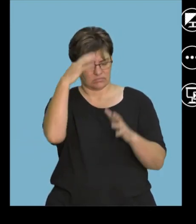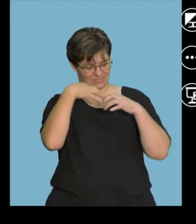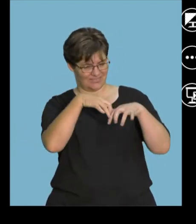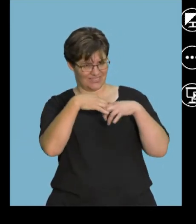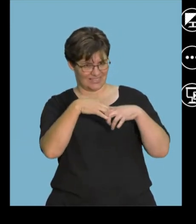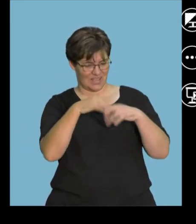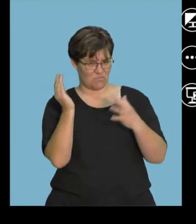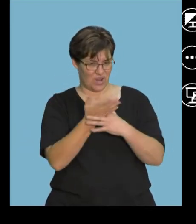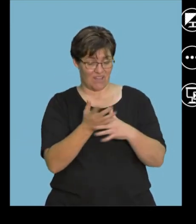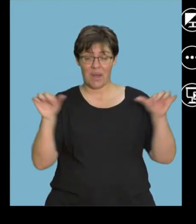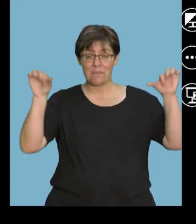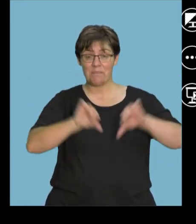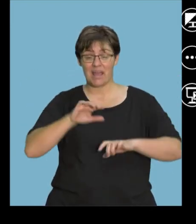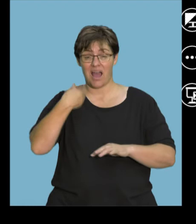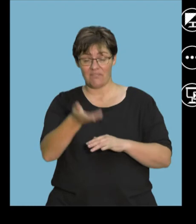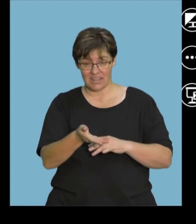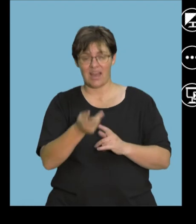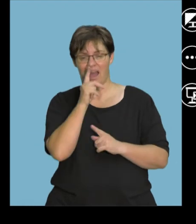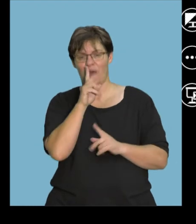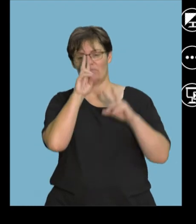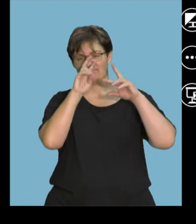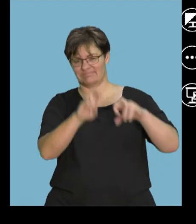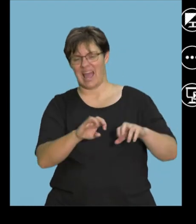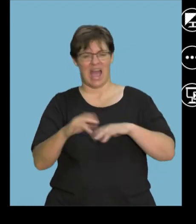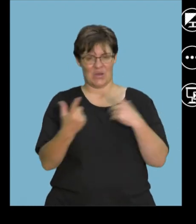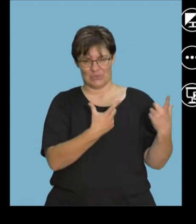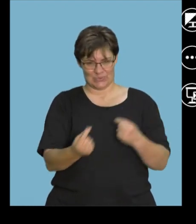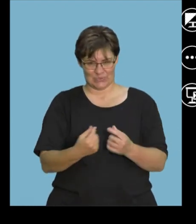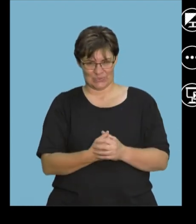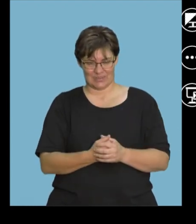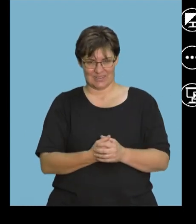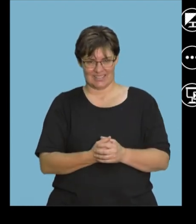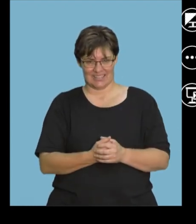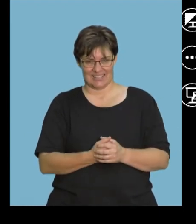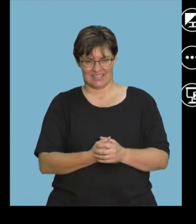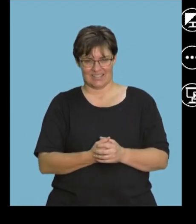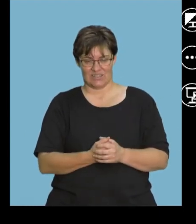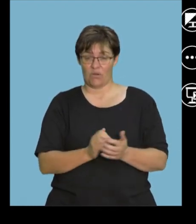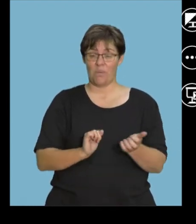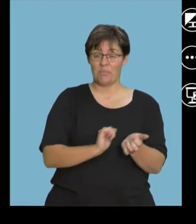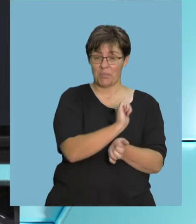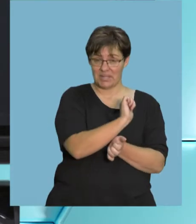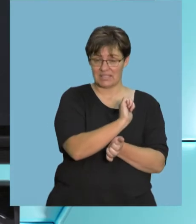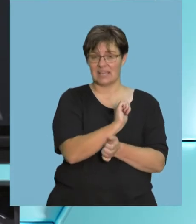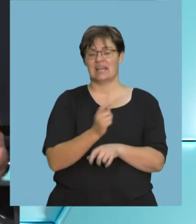I just want us to think about that so that when we come back after the break and then we take a deeper discussion on that. So that's as far